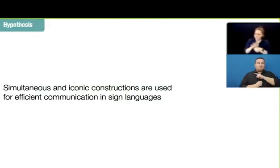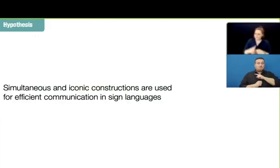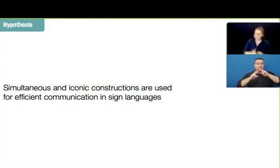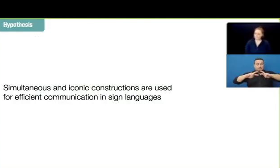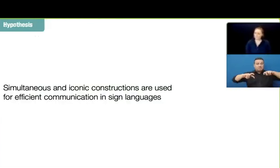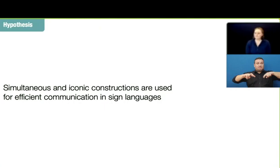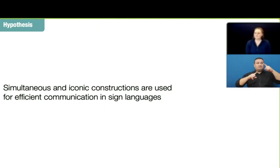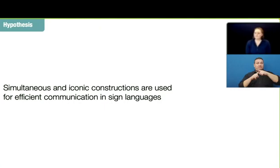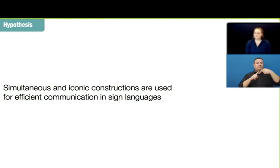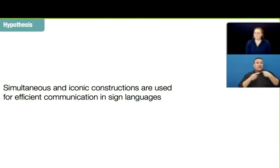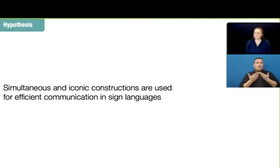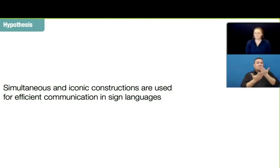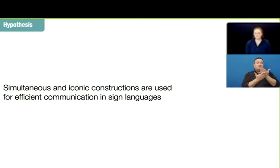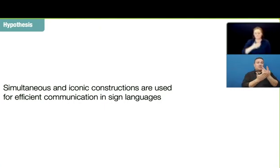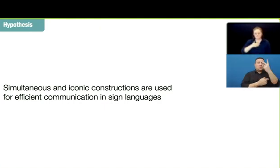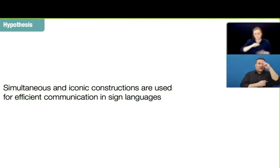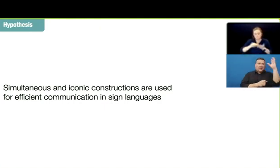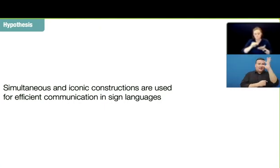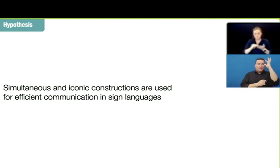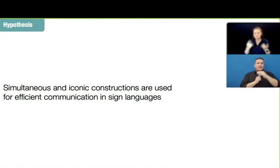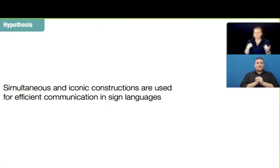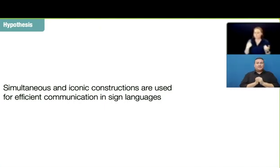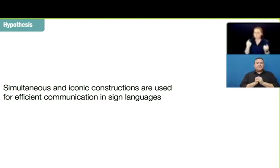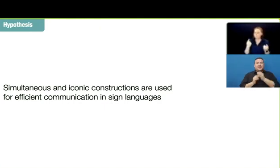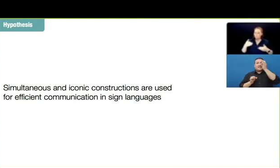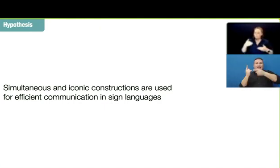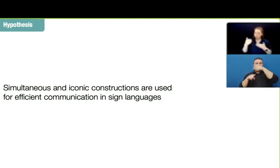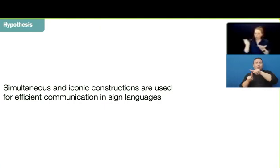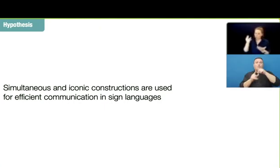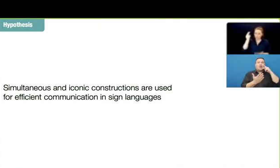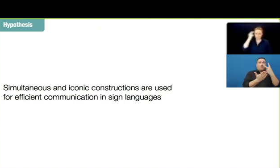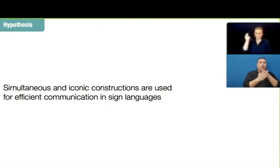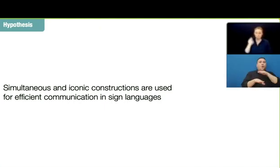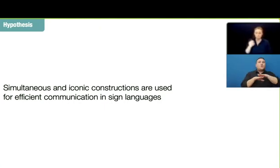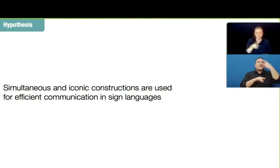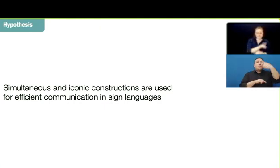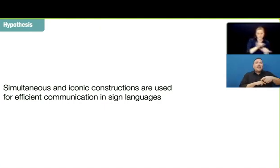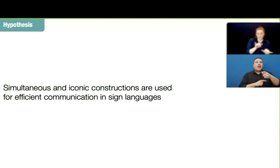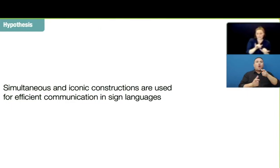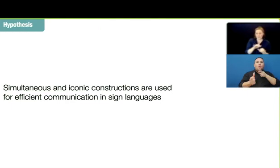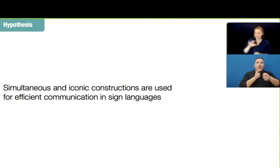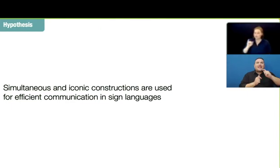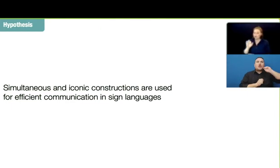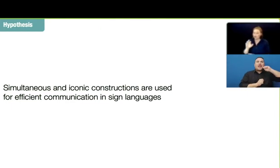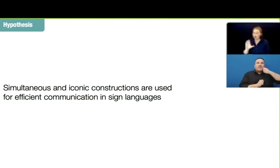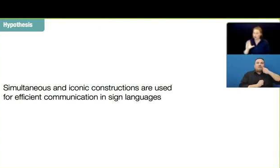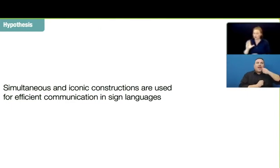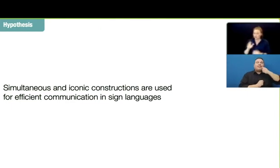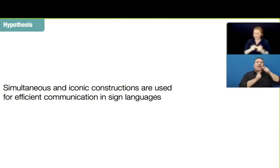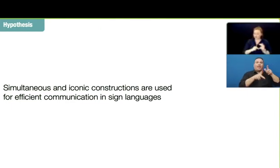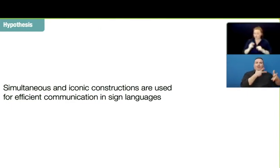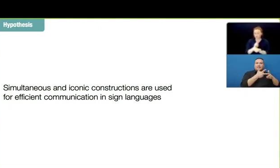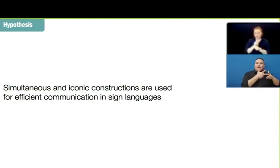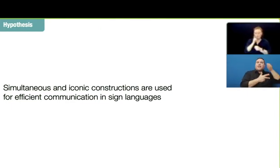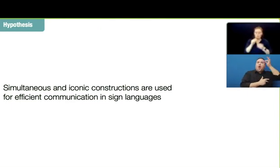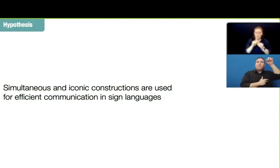In my dissertation, I proposed a hypothesis that simultaneous and iconic constructions are used for efficient communication in sign